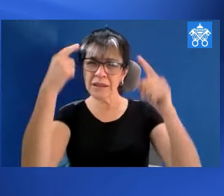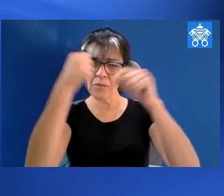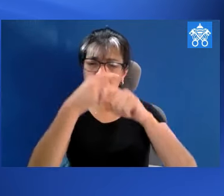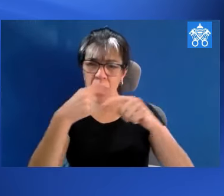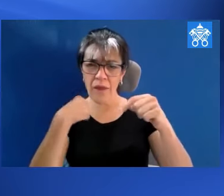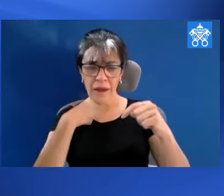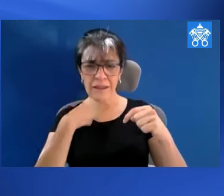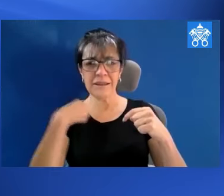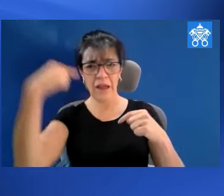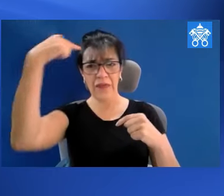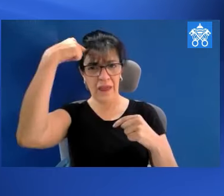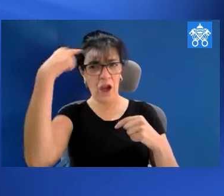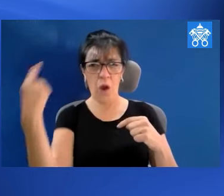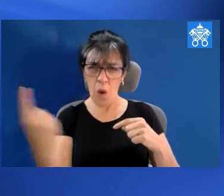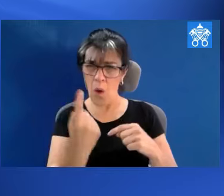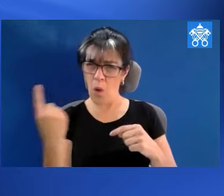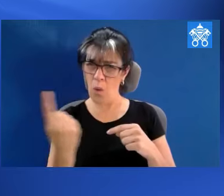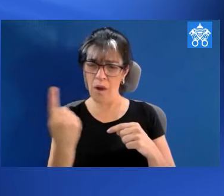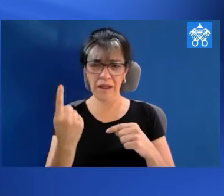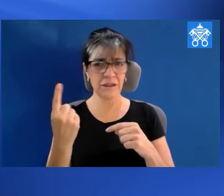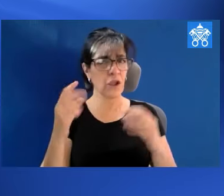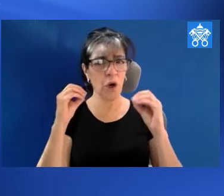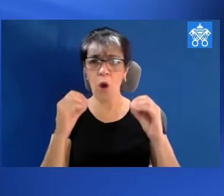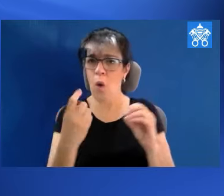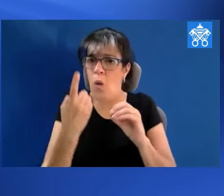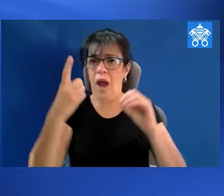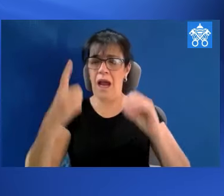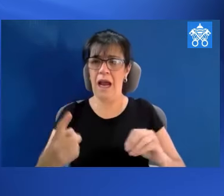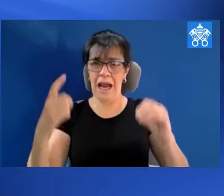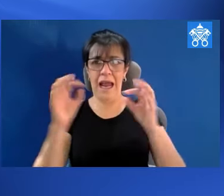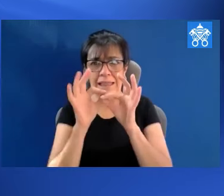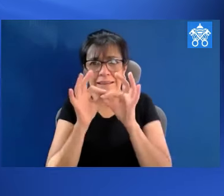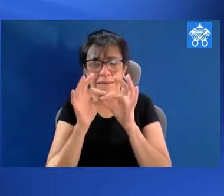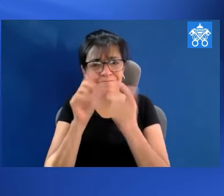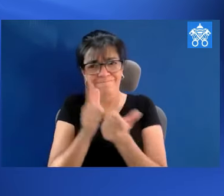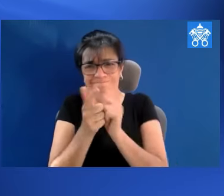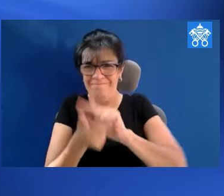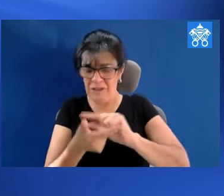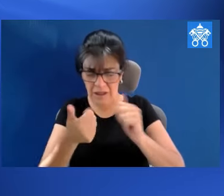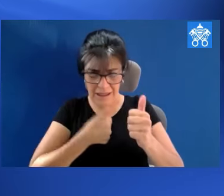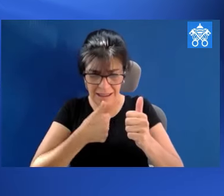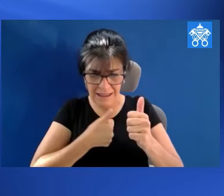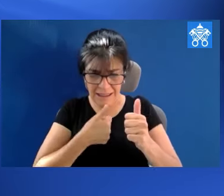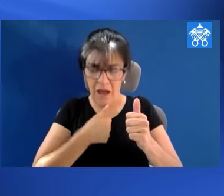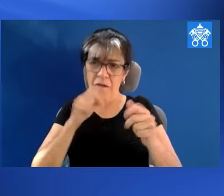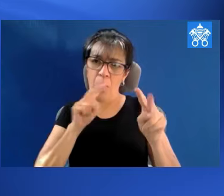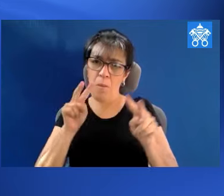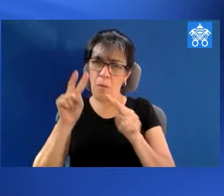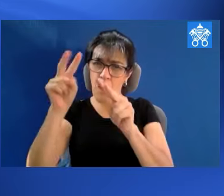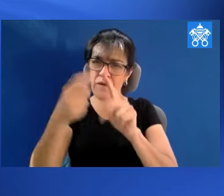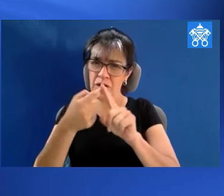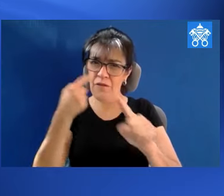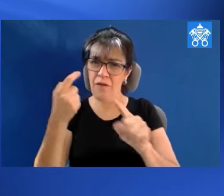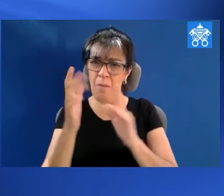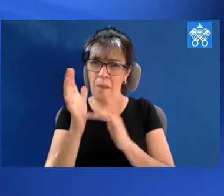Hermanos, tengan presente ante todo que nadie puede interpretar por cuenta propia una